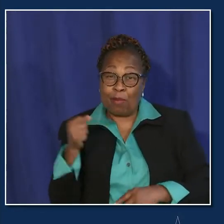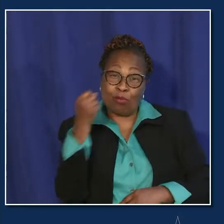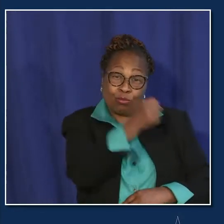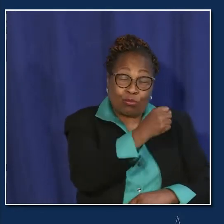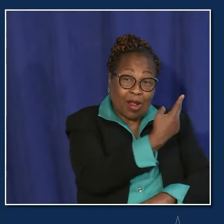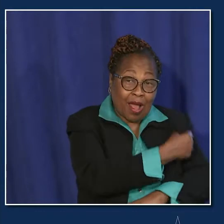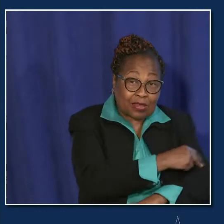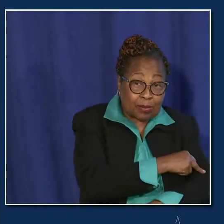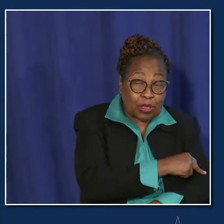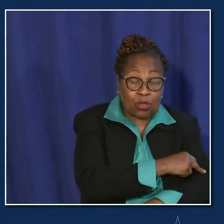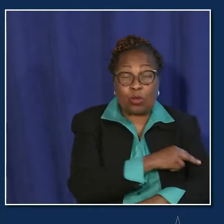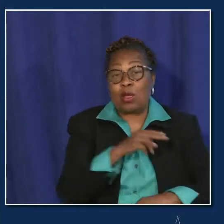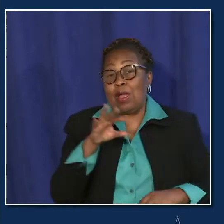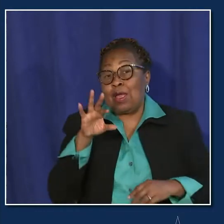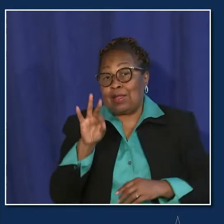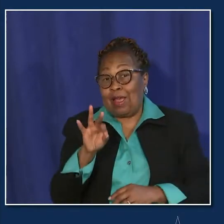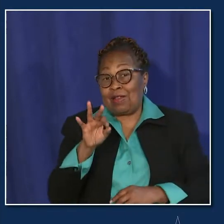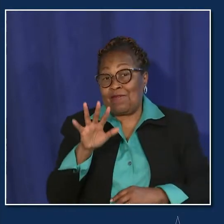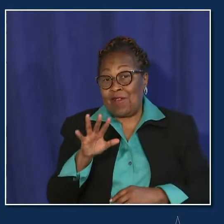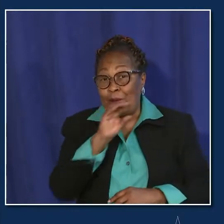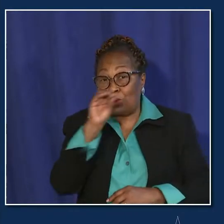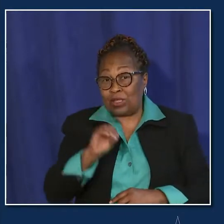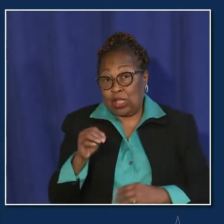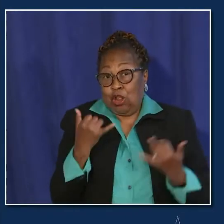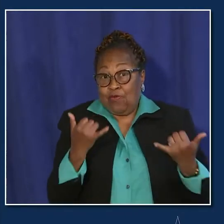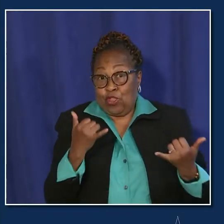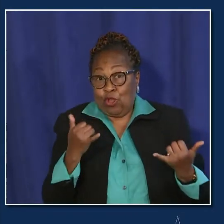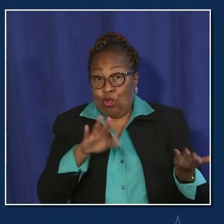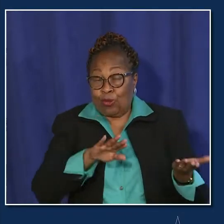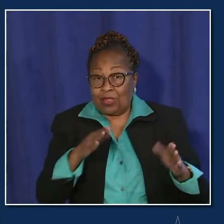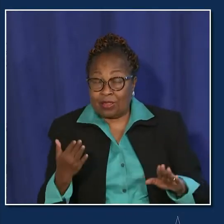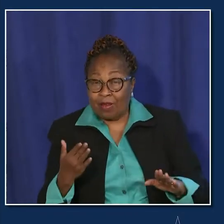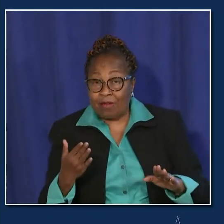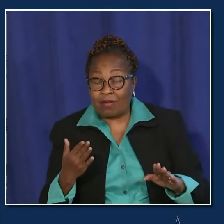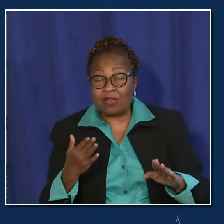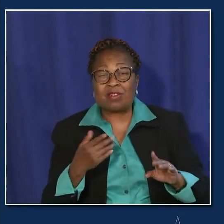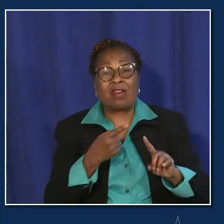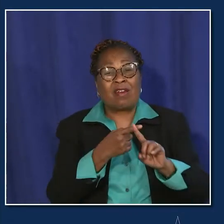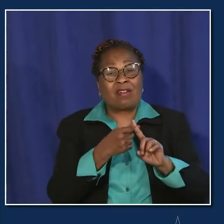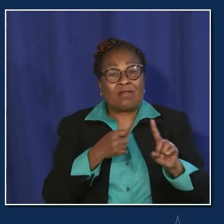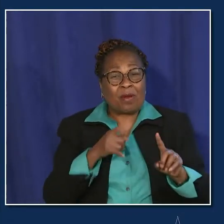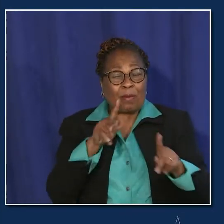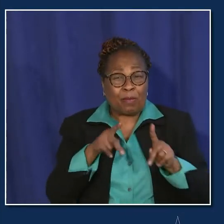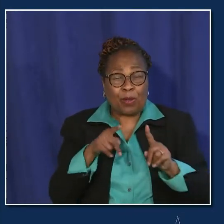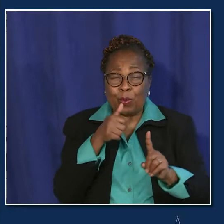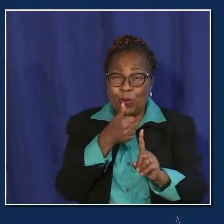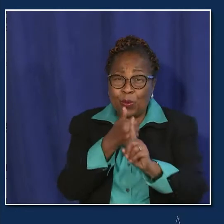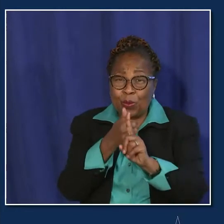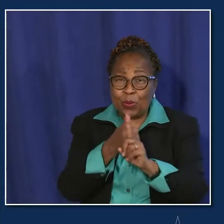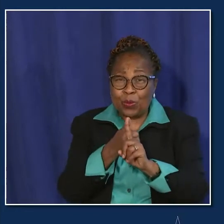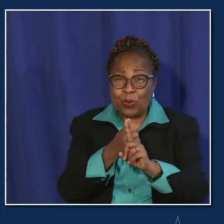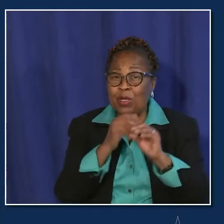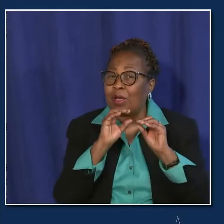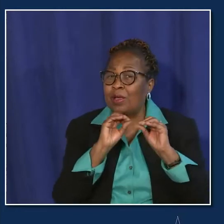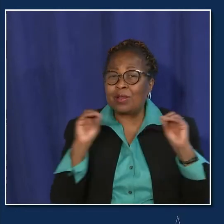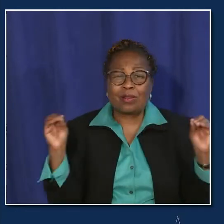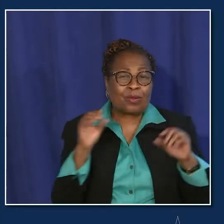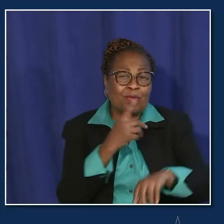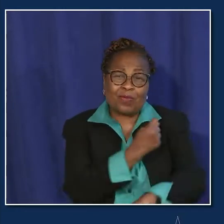over 95% of the current deaths are also among people who are